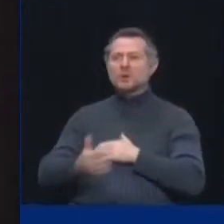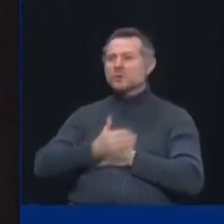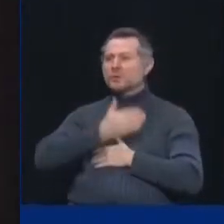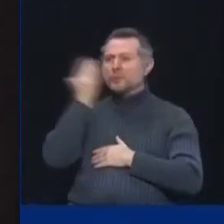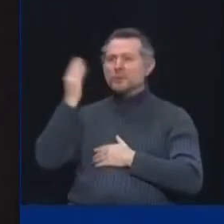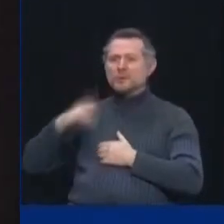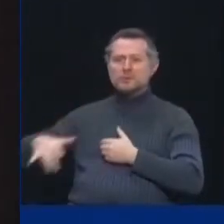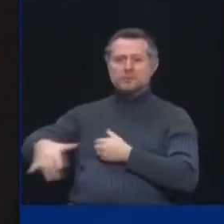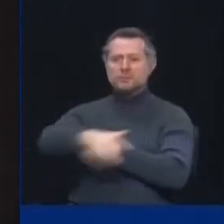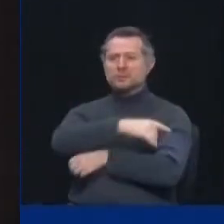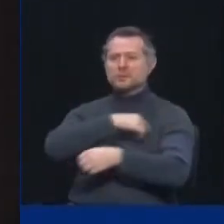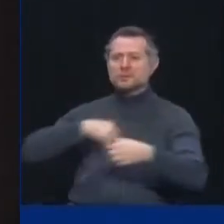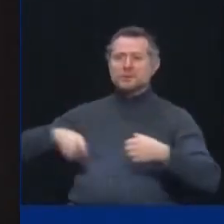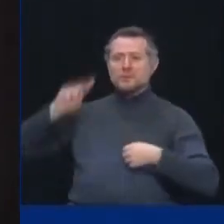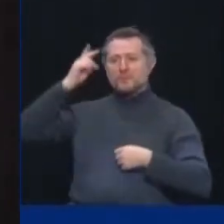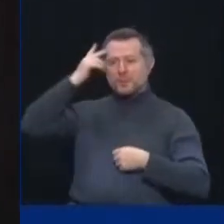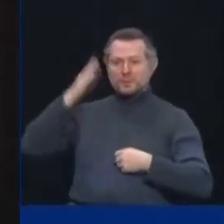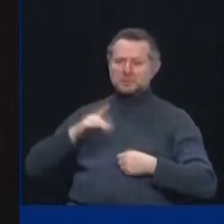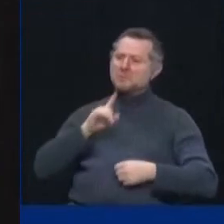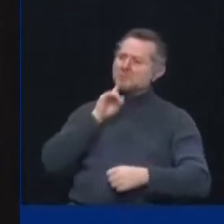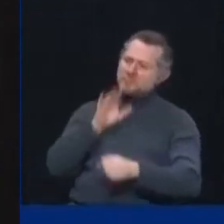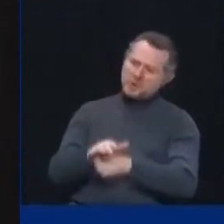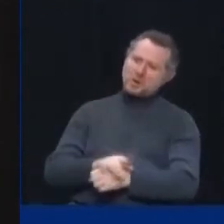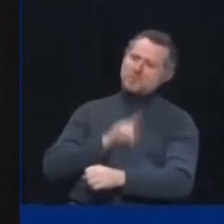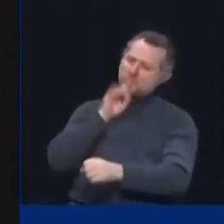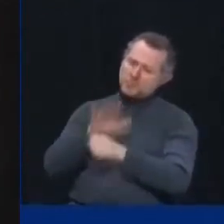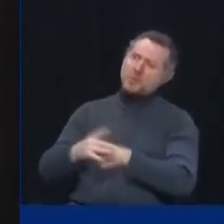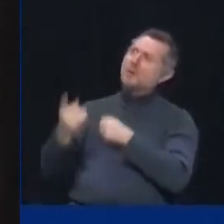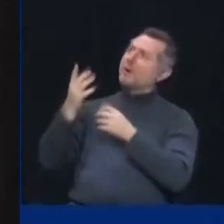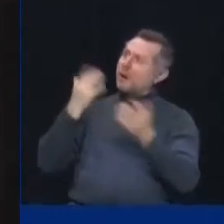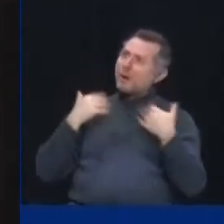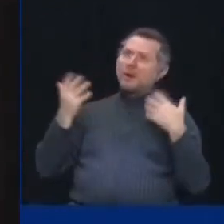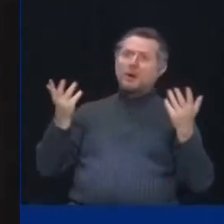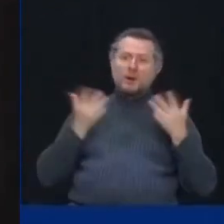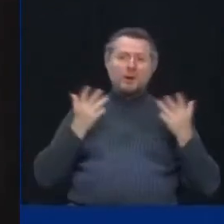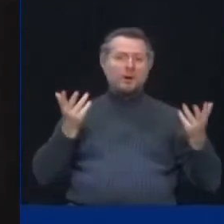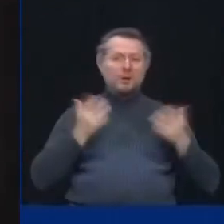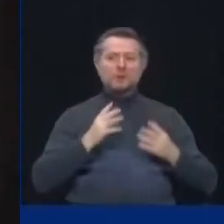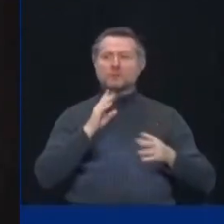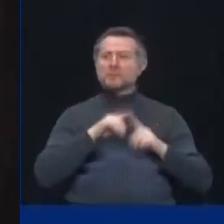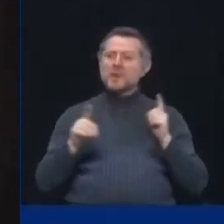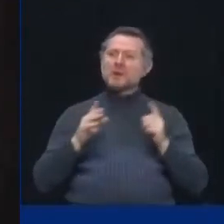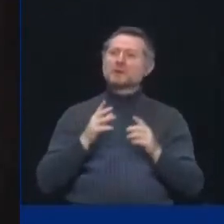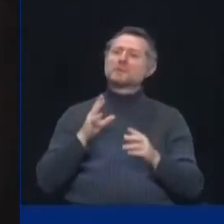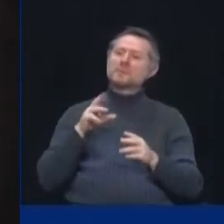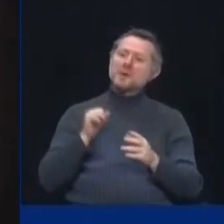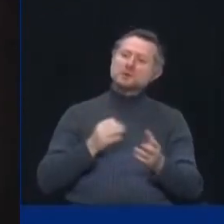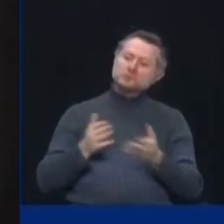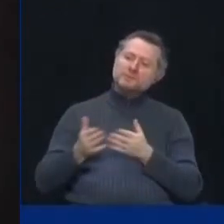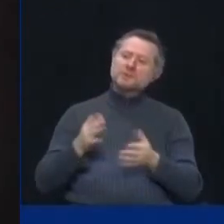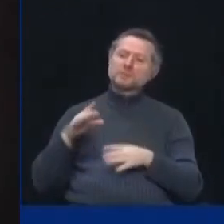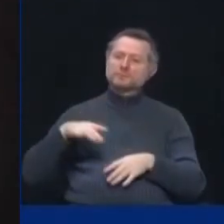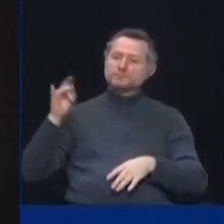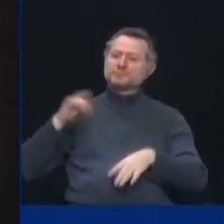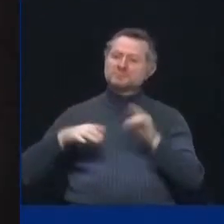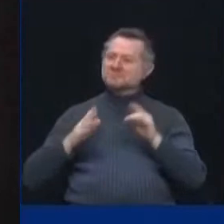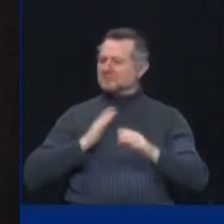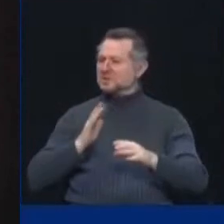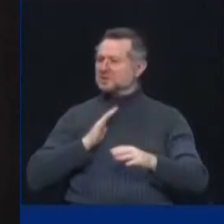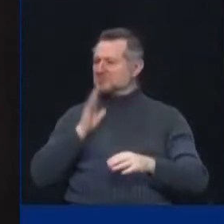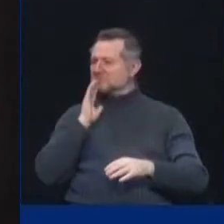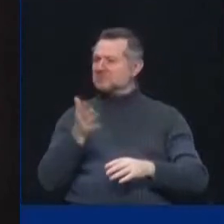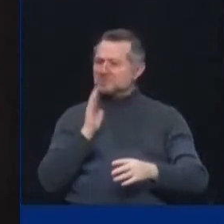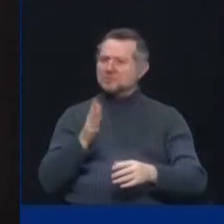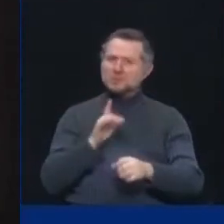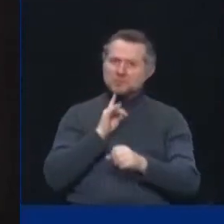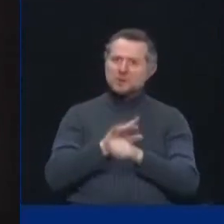promised some of the best bus service possible to them. And a tribute to